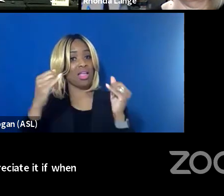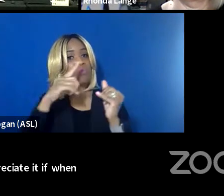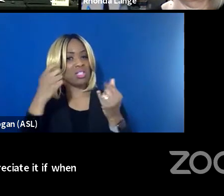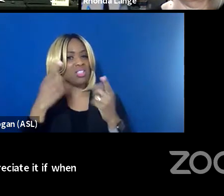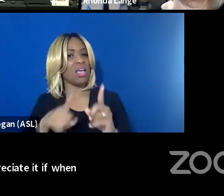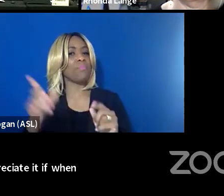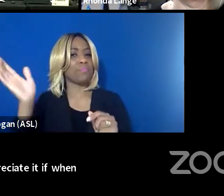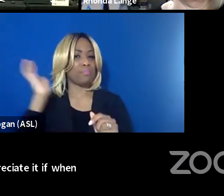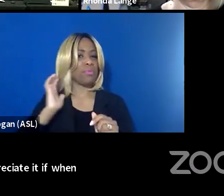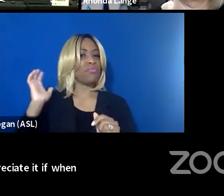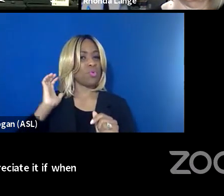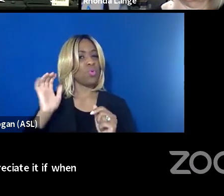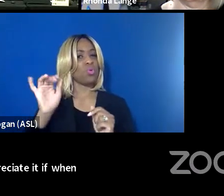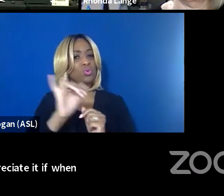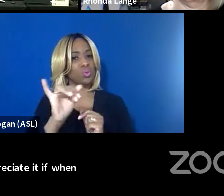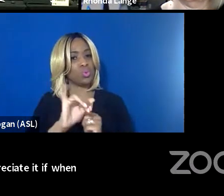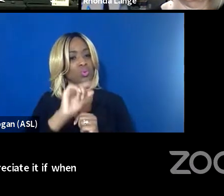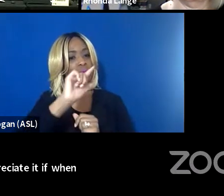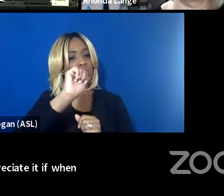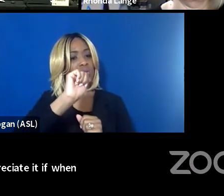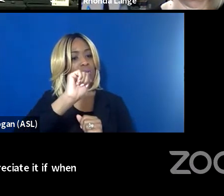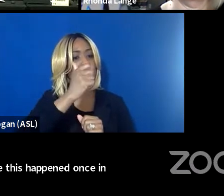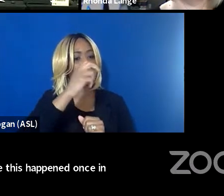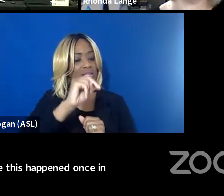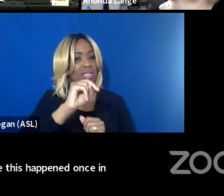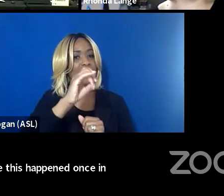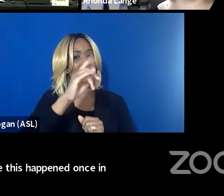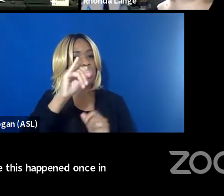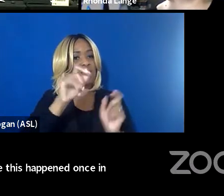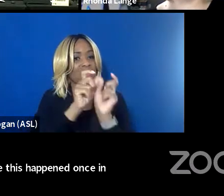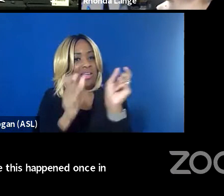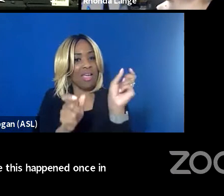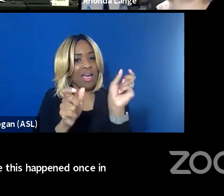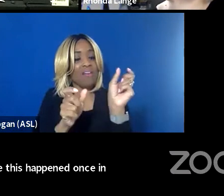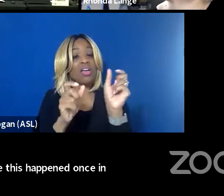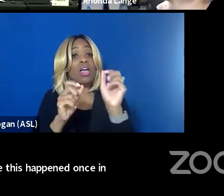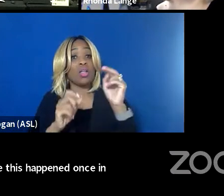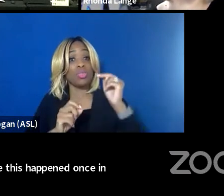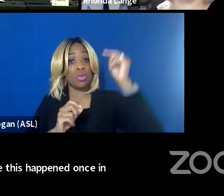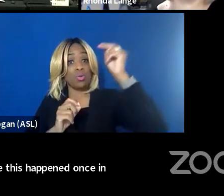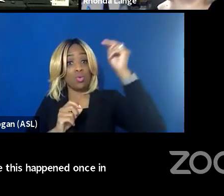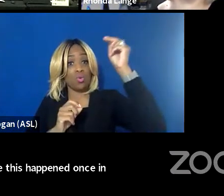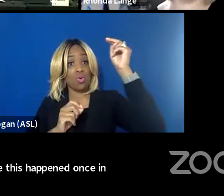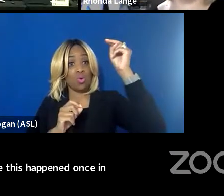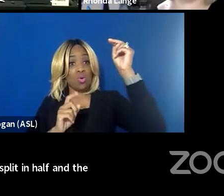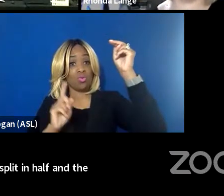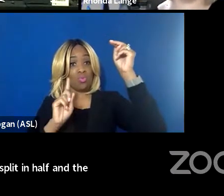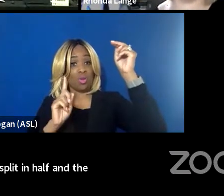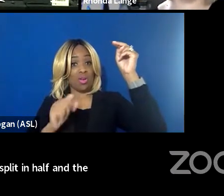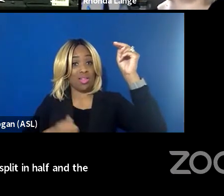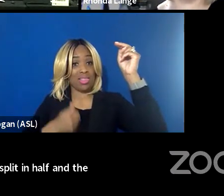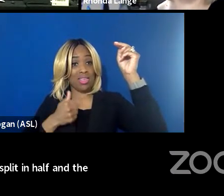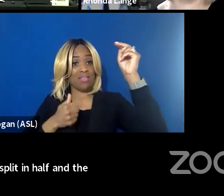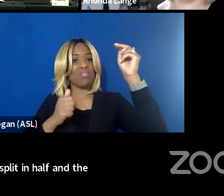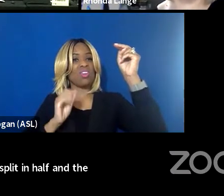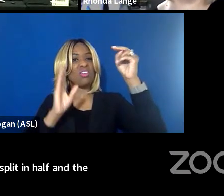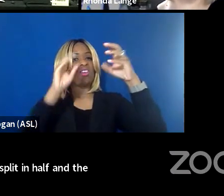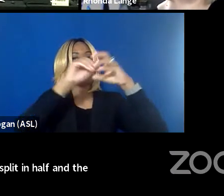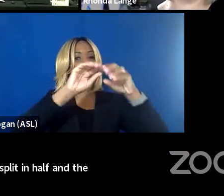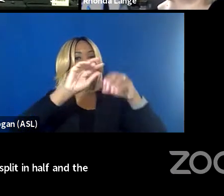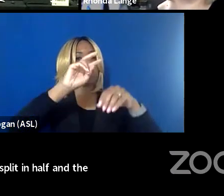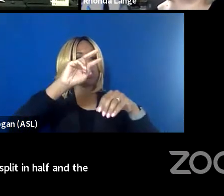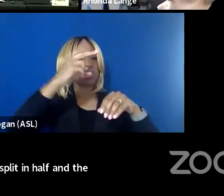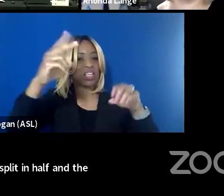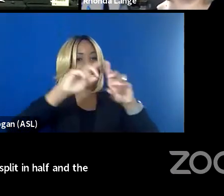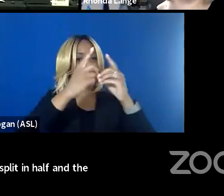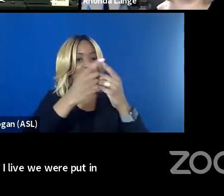in the past, Allegan County was split in half, and the northern part of the area where I live, we were put in the second district with